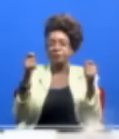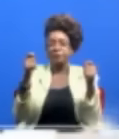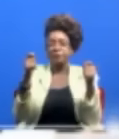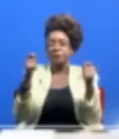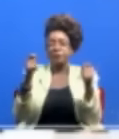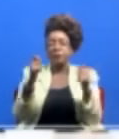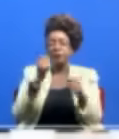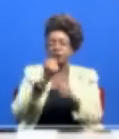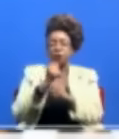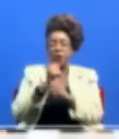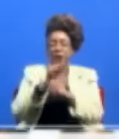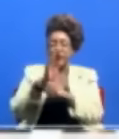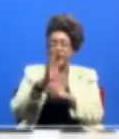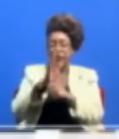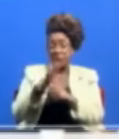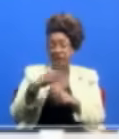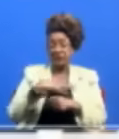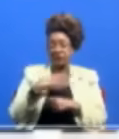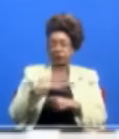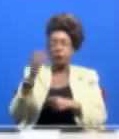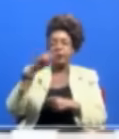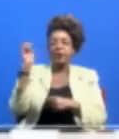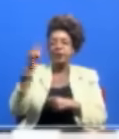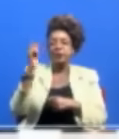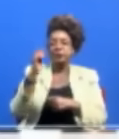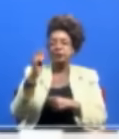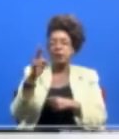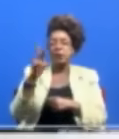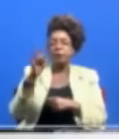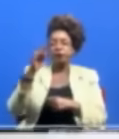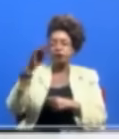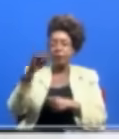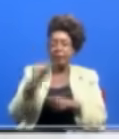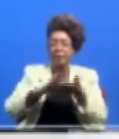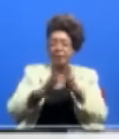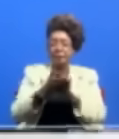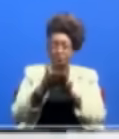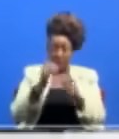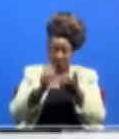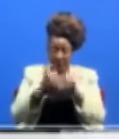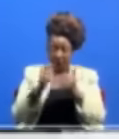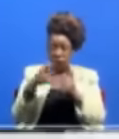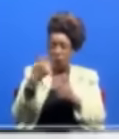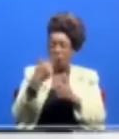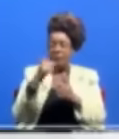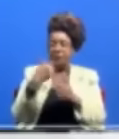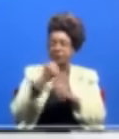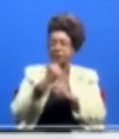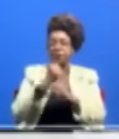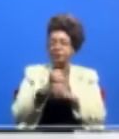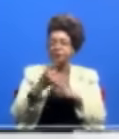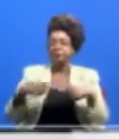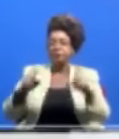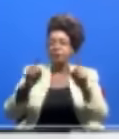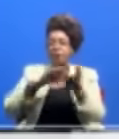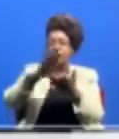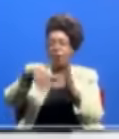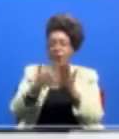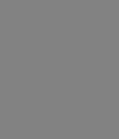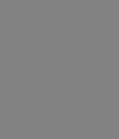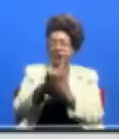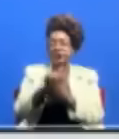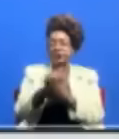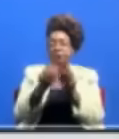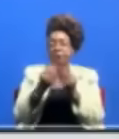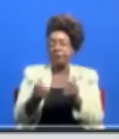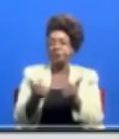was during his initial visit to Kenya that his soul seed in Kiptum to become an athlete, which finally manifested into the successful, albeit